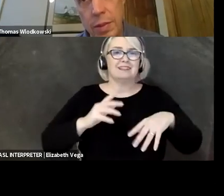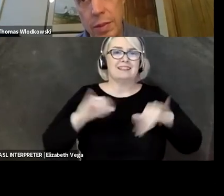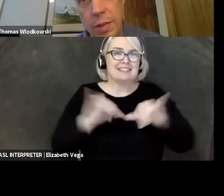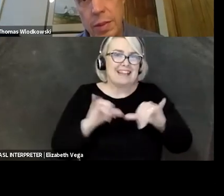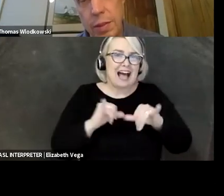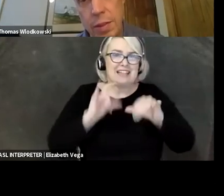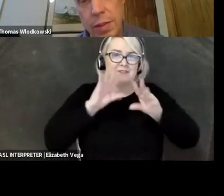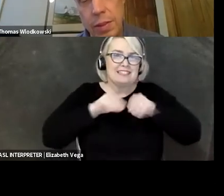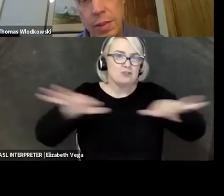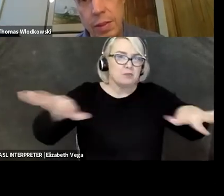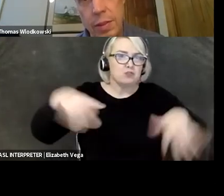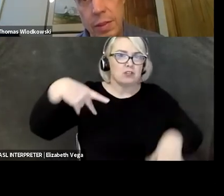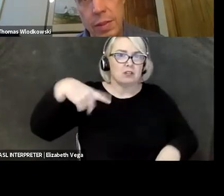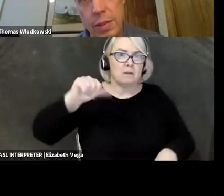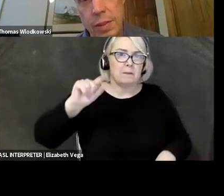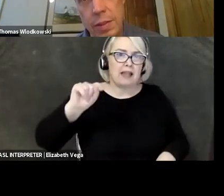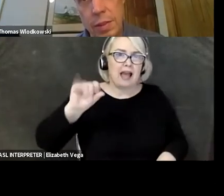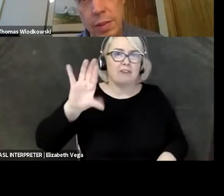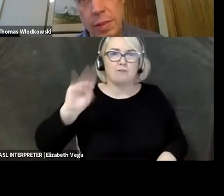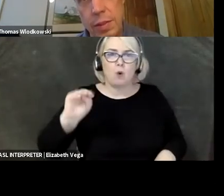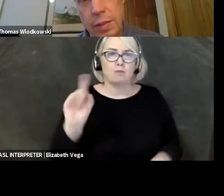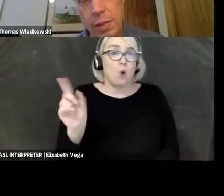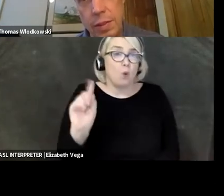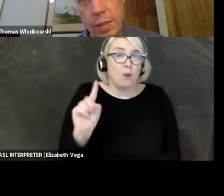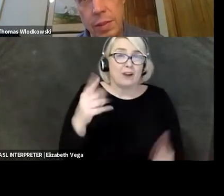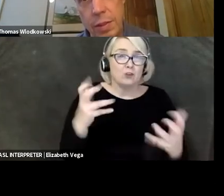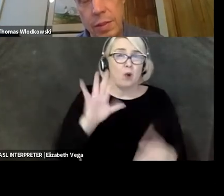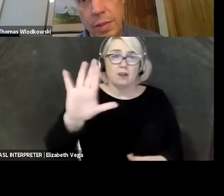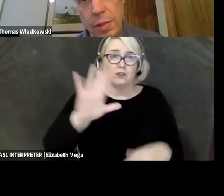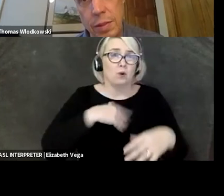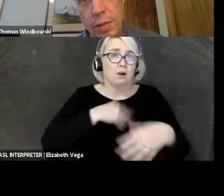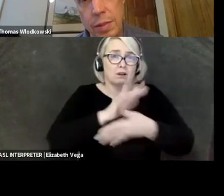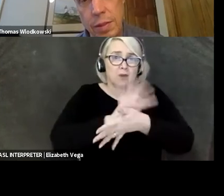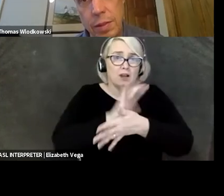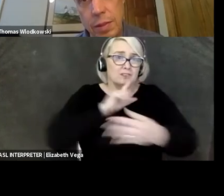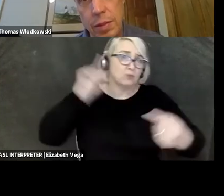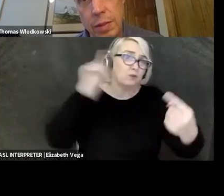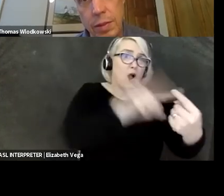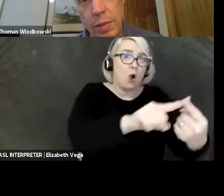where you're trying to get your product out to and how far the reach you want to be is,